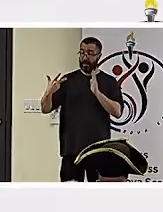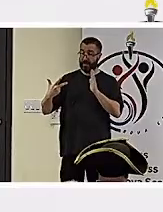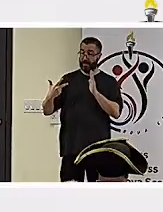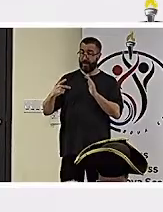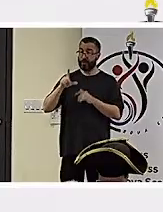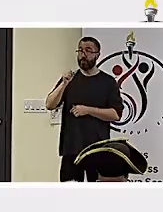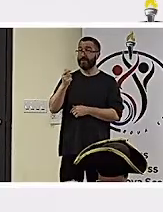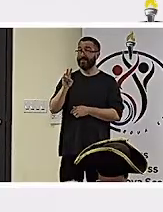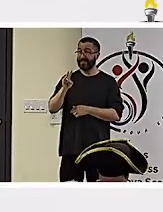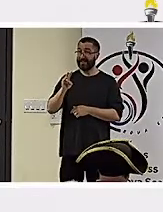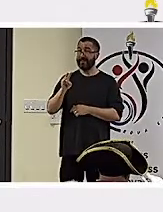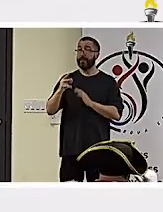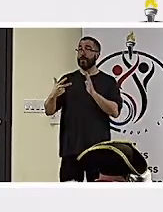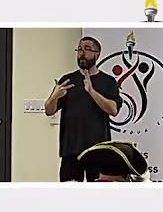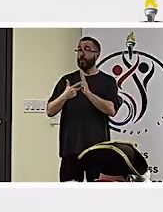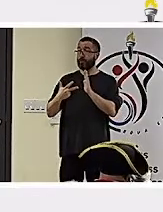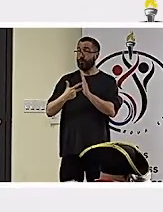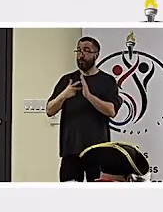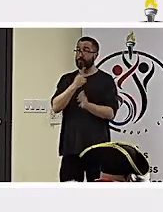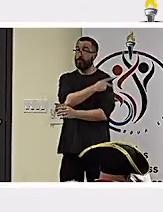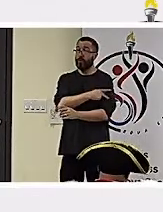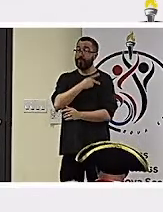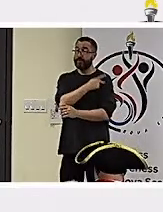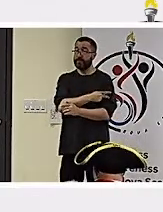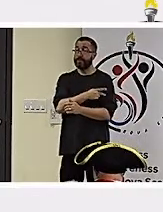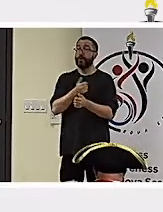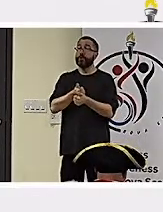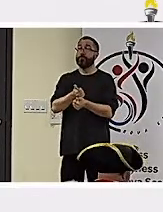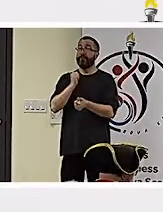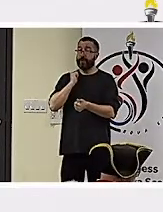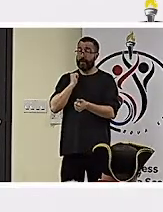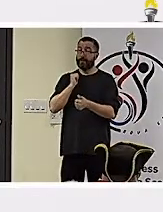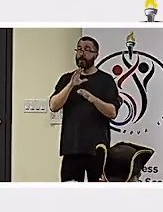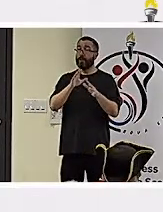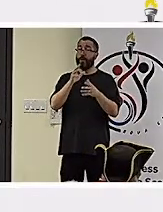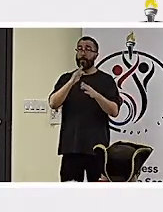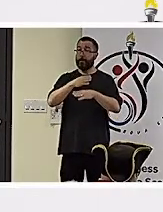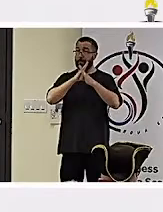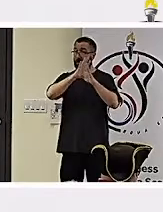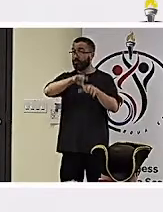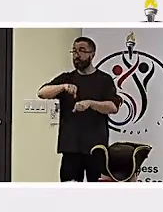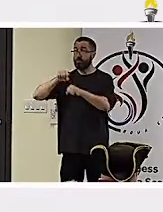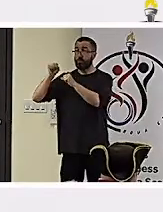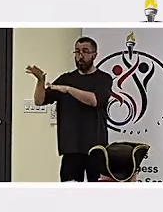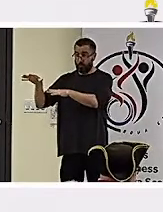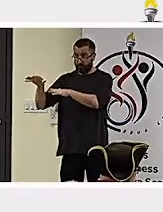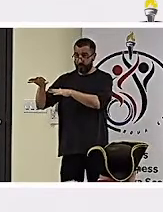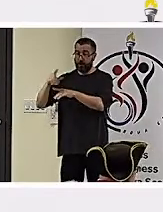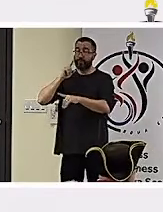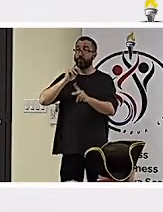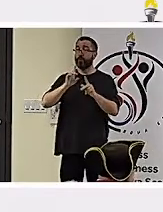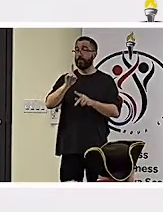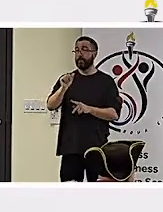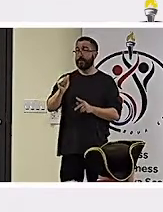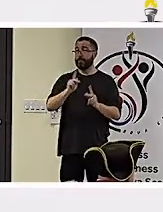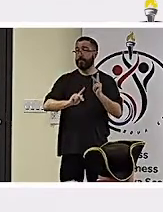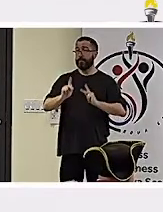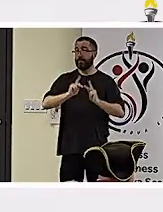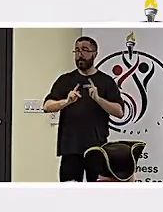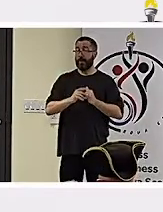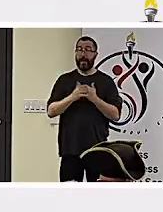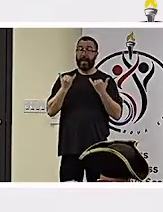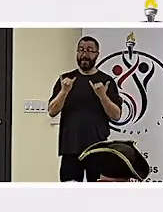accessibility legislation to prevent and remove barriers for people with disabilities. And whereas this year's